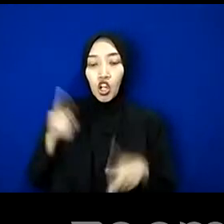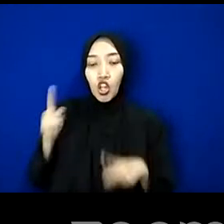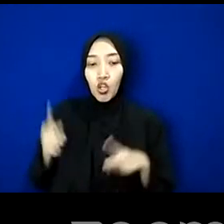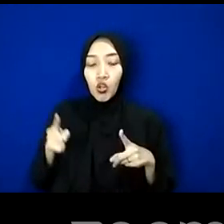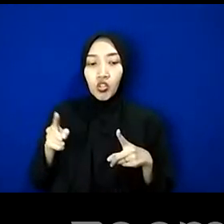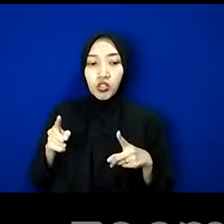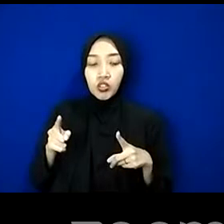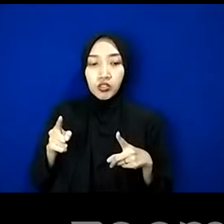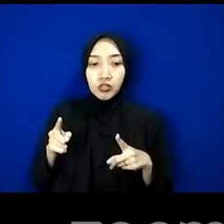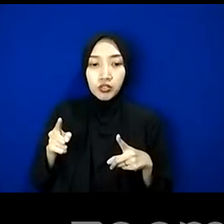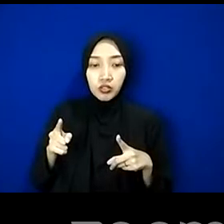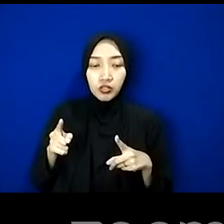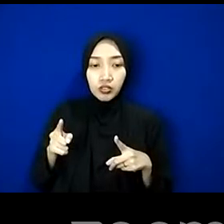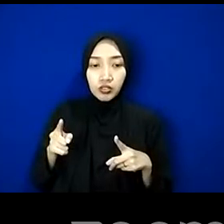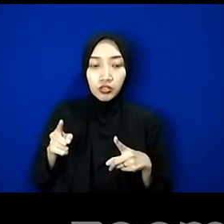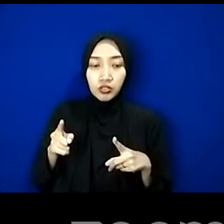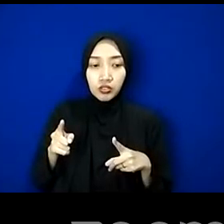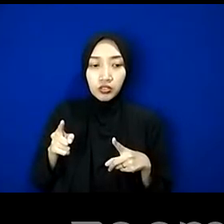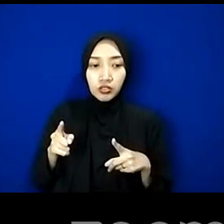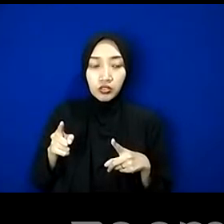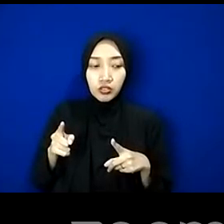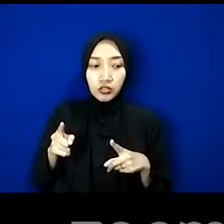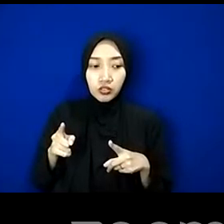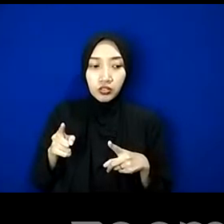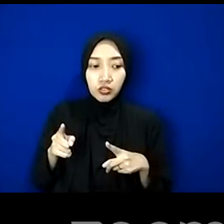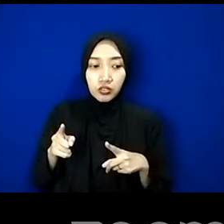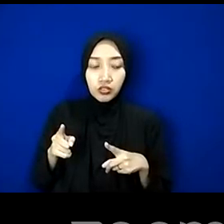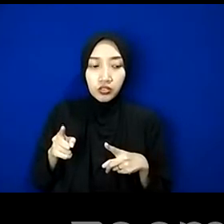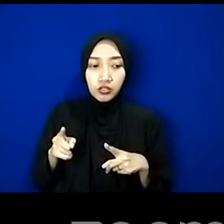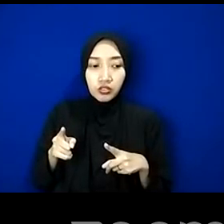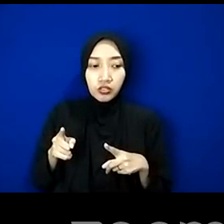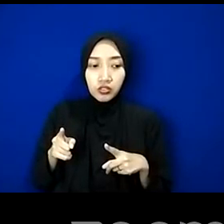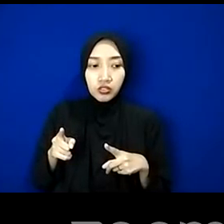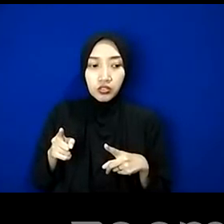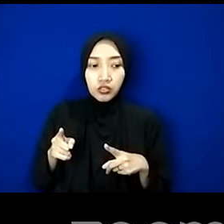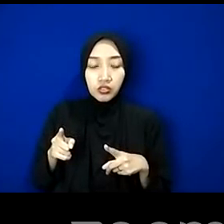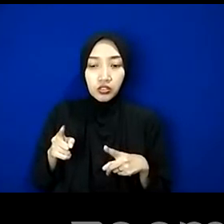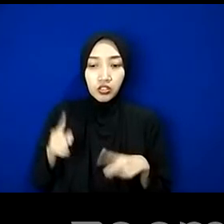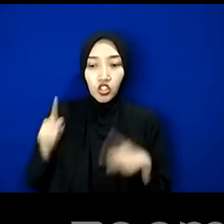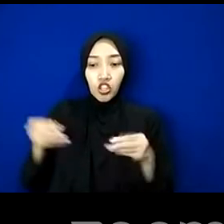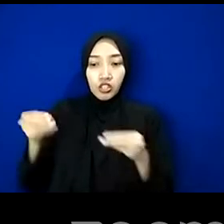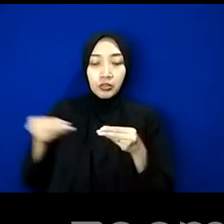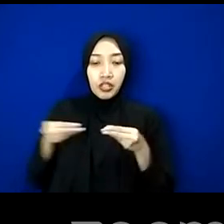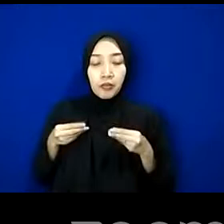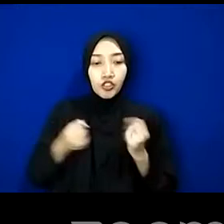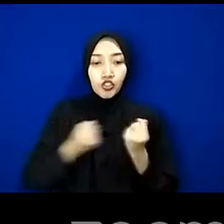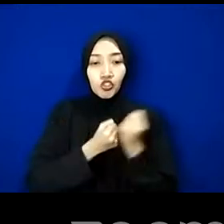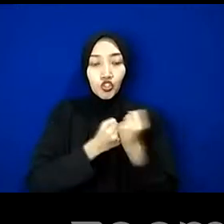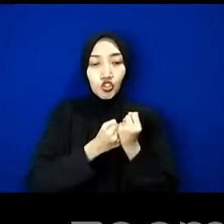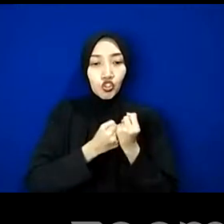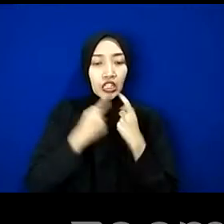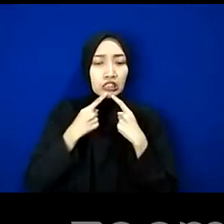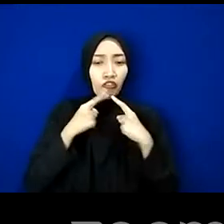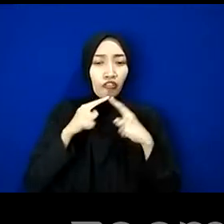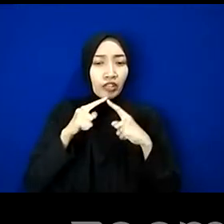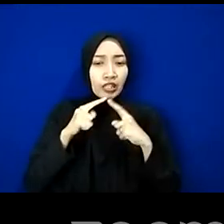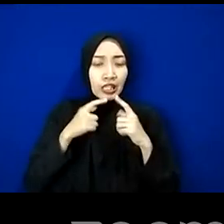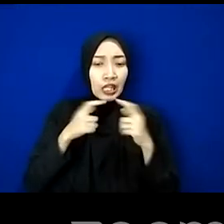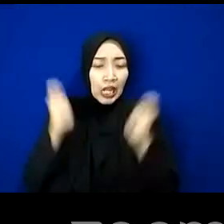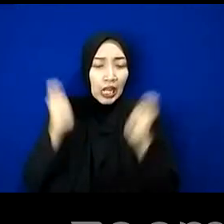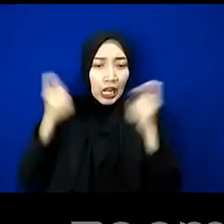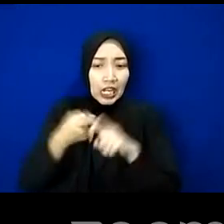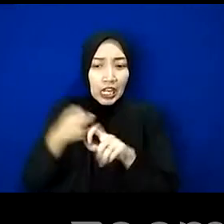really getting like a popular support by certain groups. So in the I think the survey made by